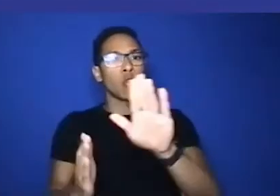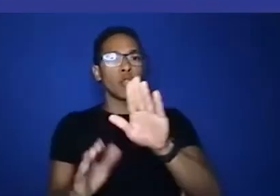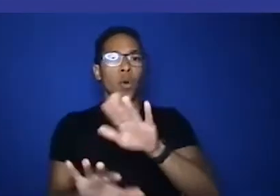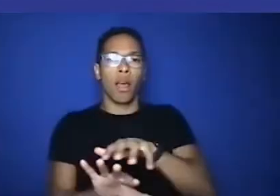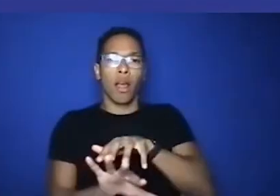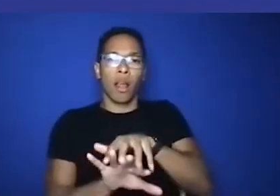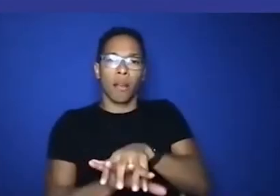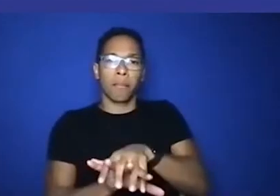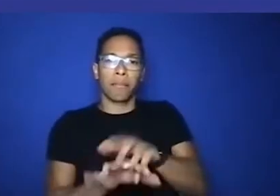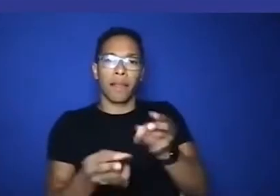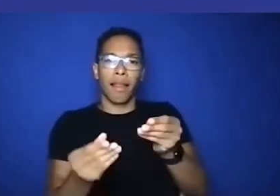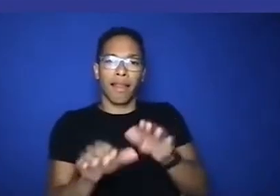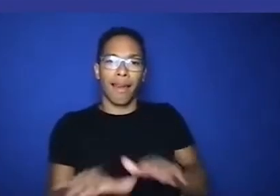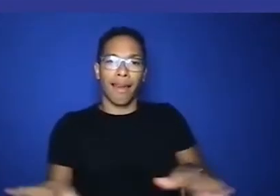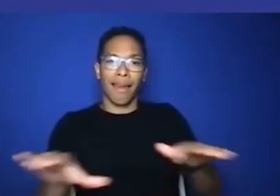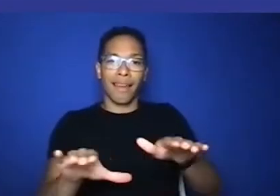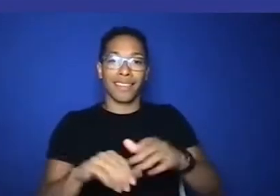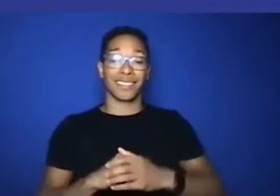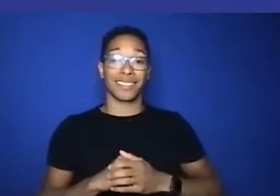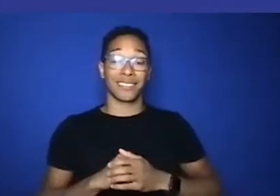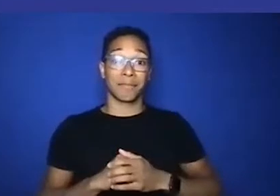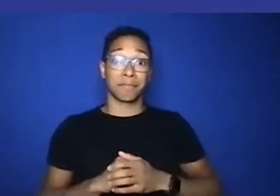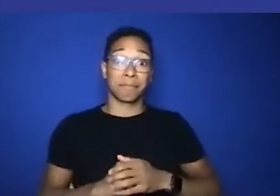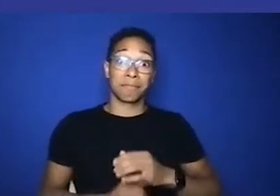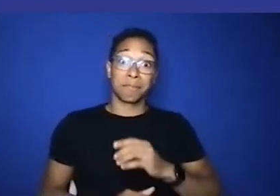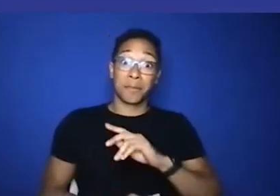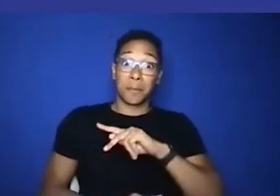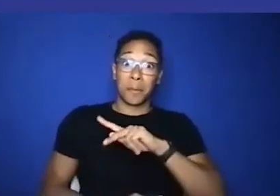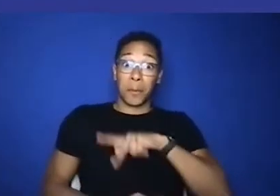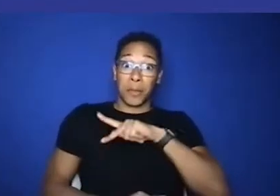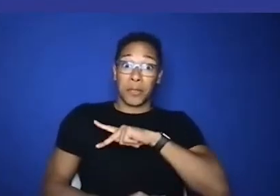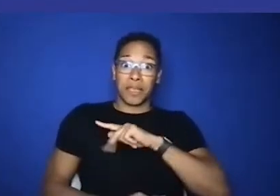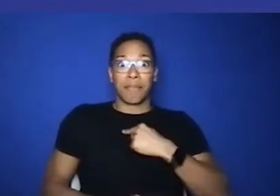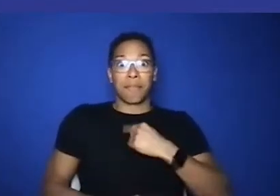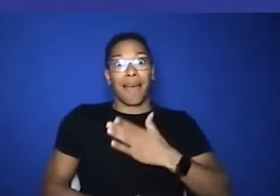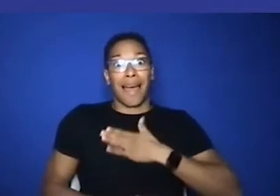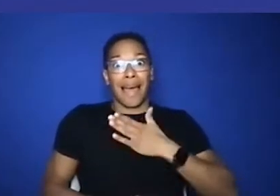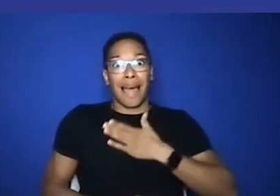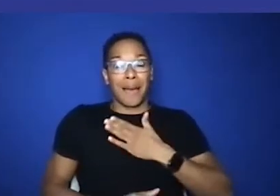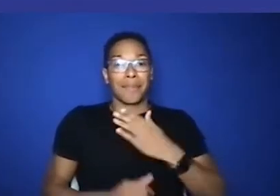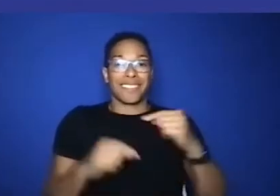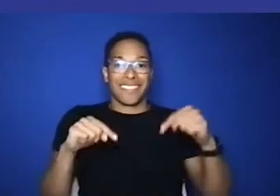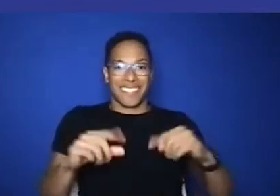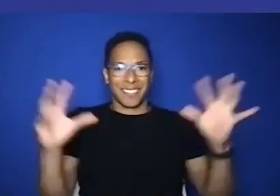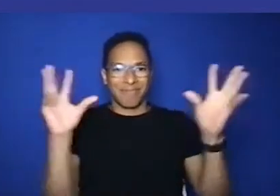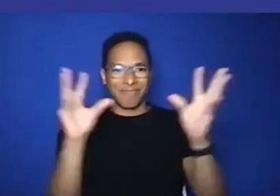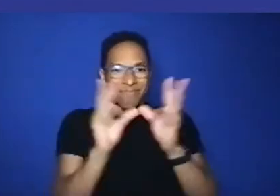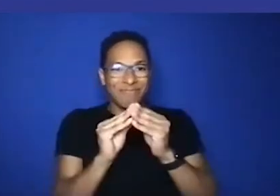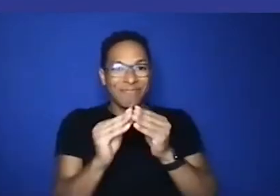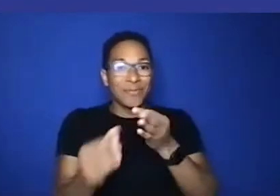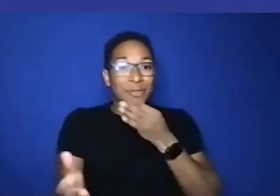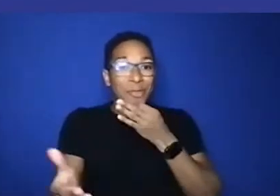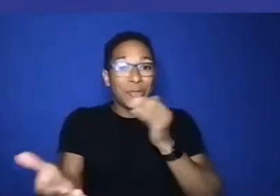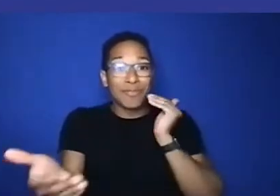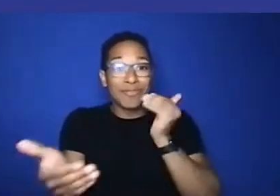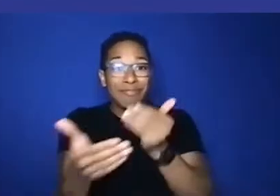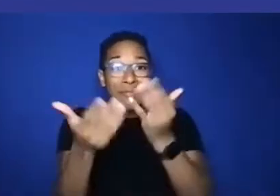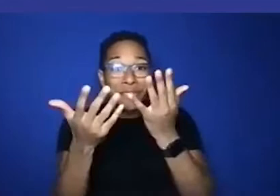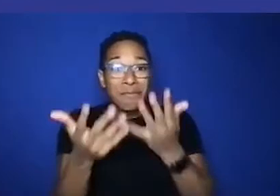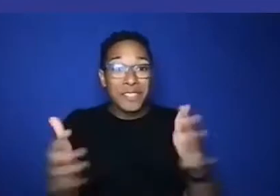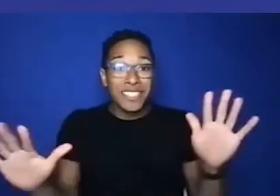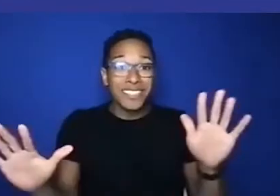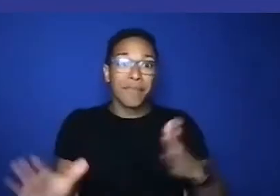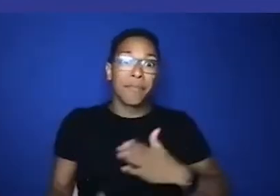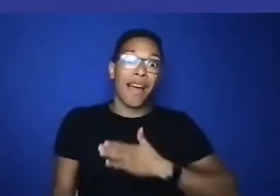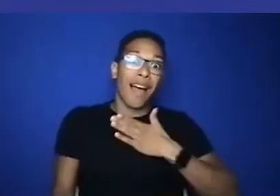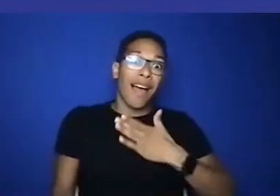Personally, I'm happy that we are nearing the end of the symposium, and I'm very pleased and honored by everything that has happened over the past few